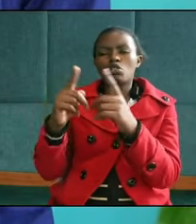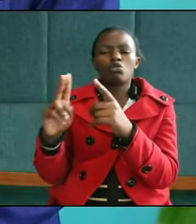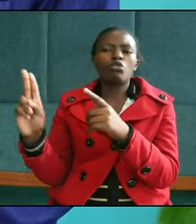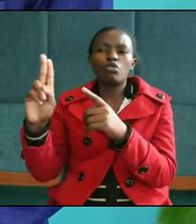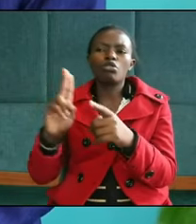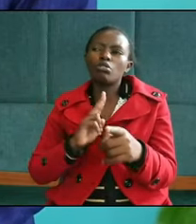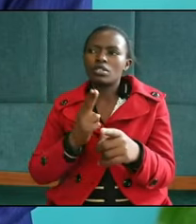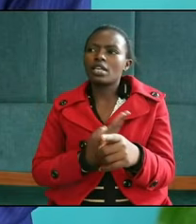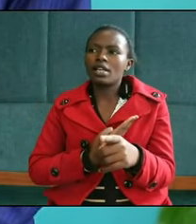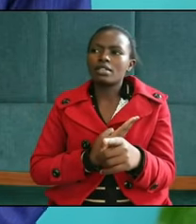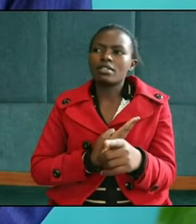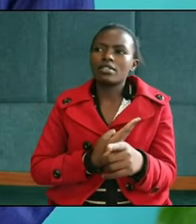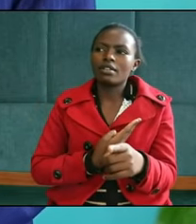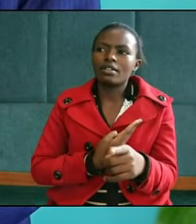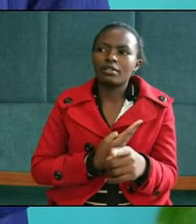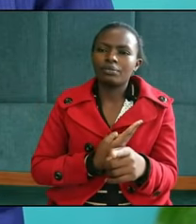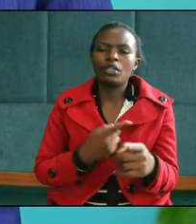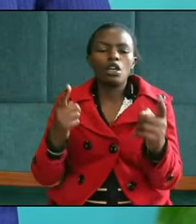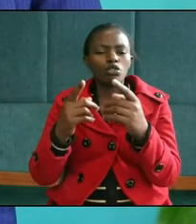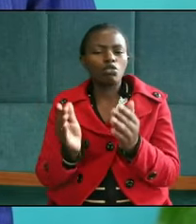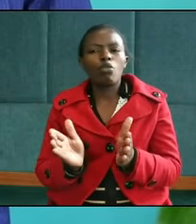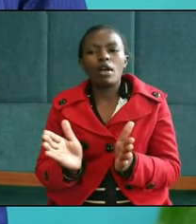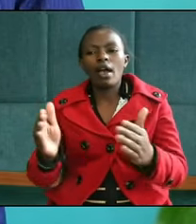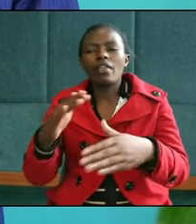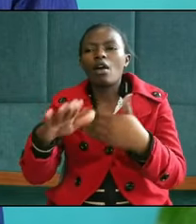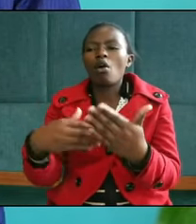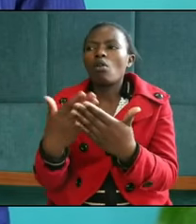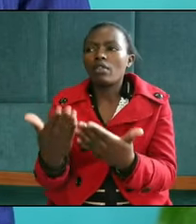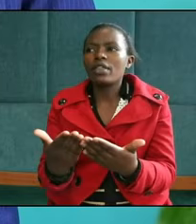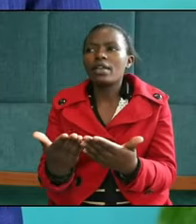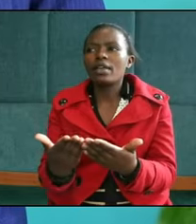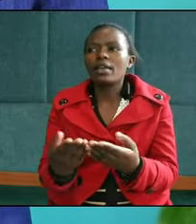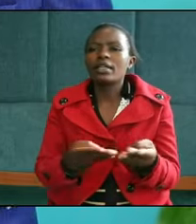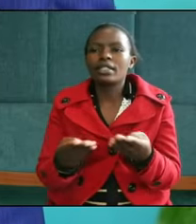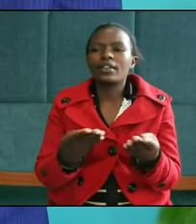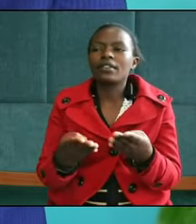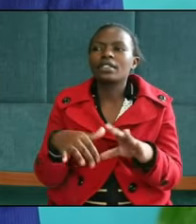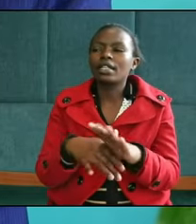saints into that eternal home. It's my prayer to all of us in Jesus' name.